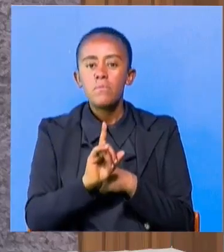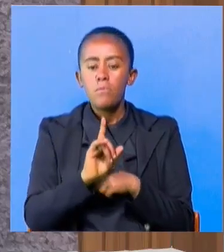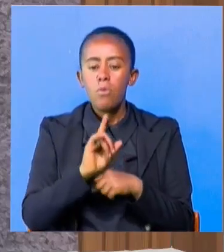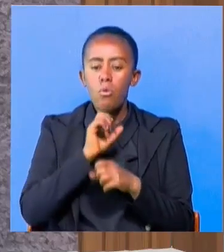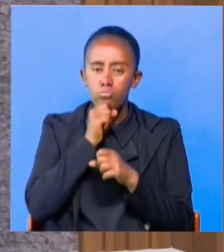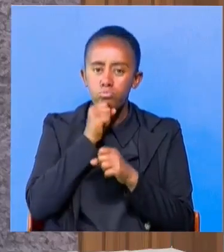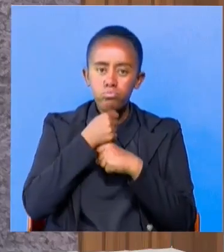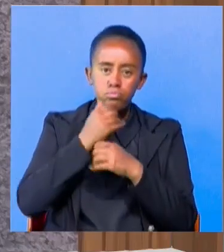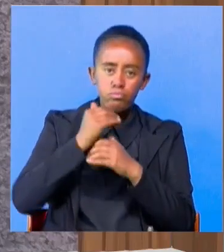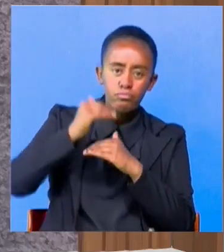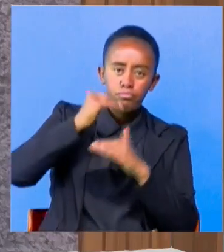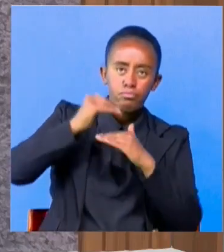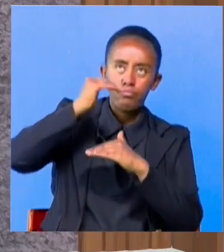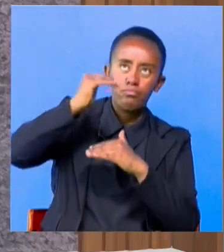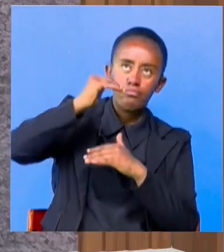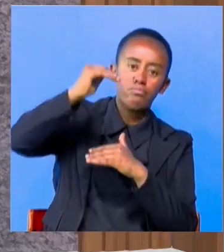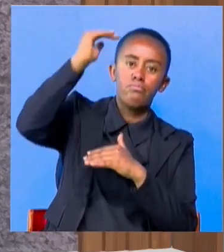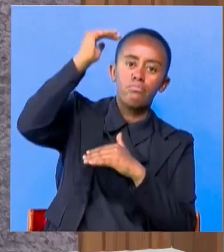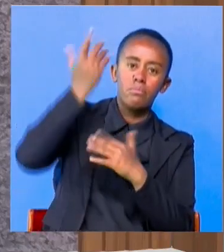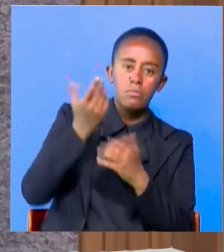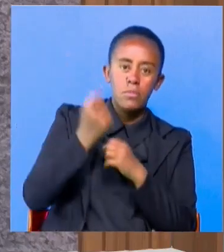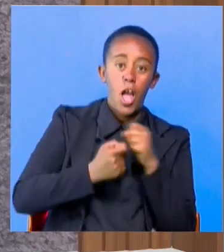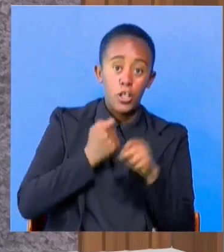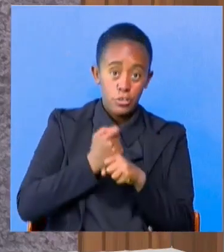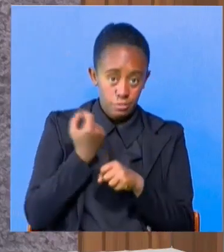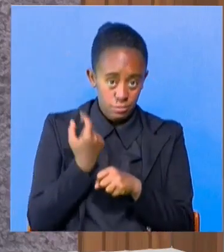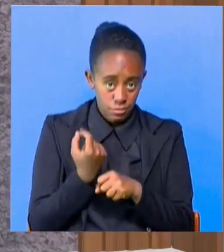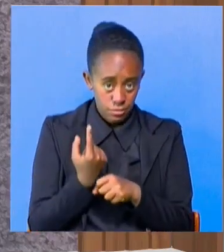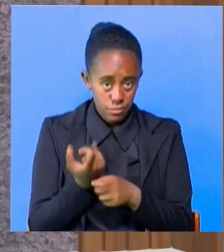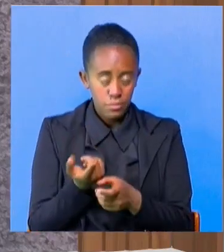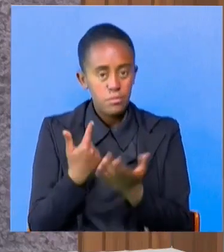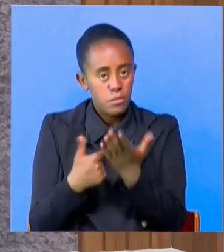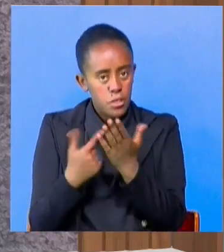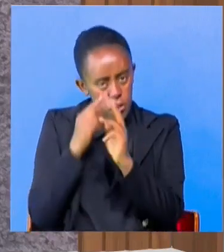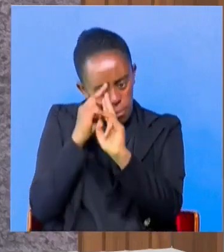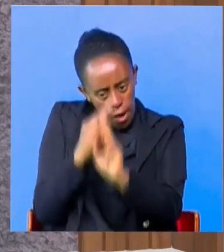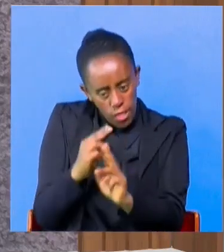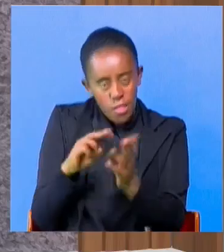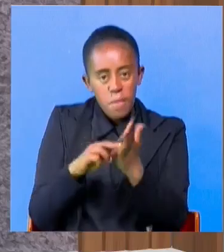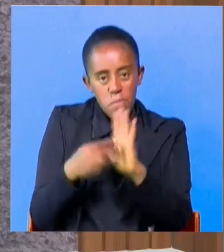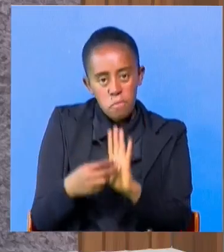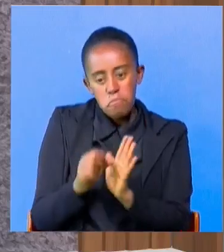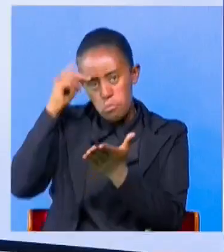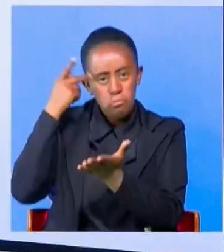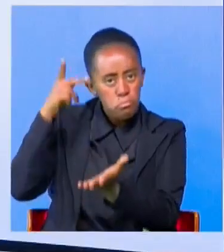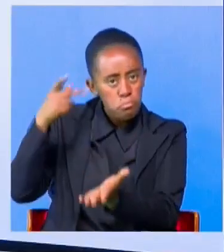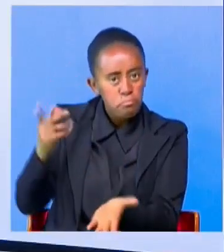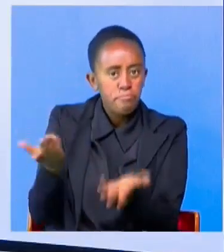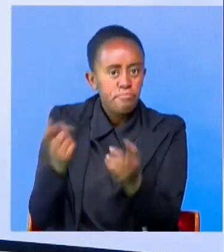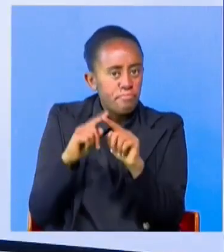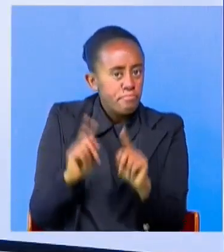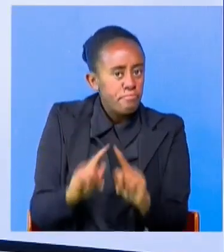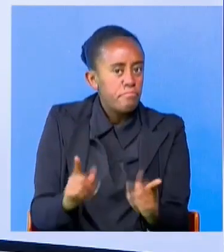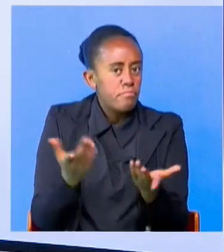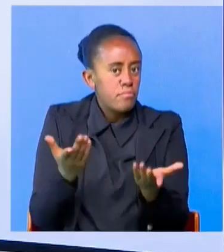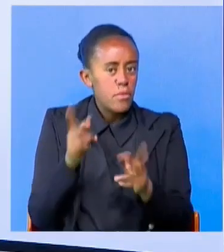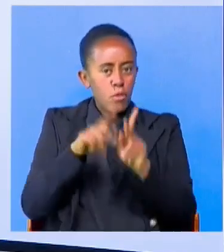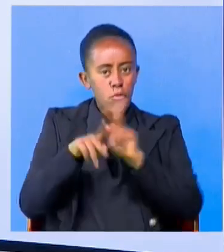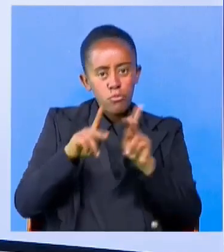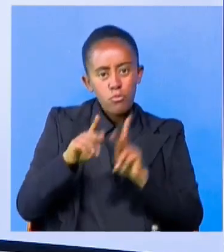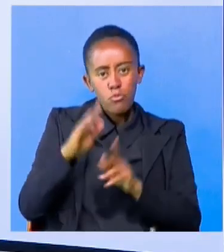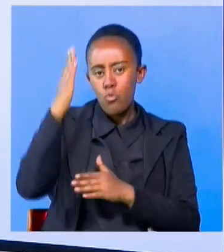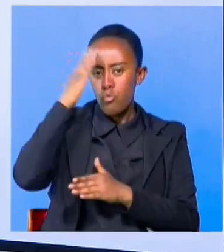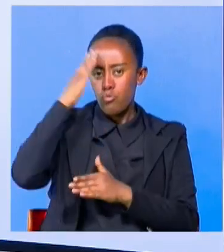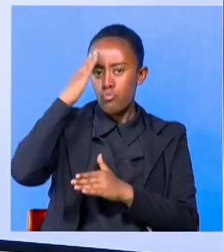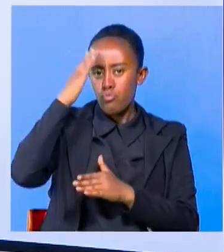older age or aging peoples. And respected means in terms of their education or the peoples who are